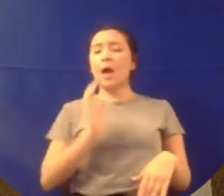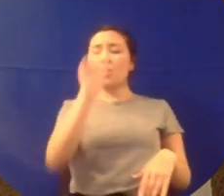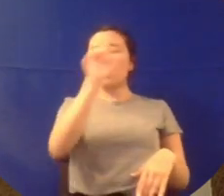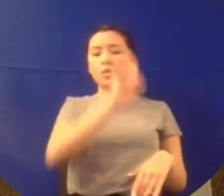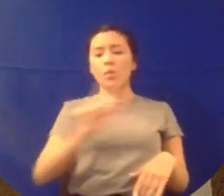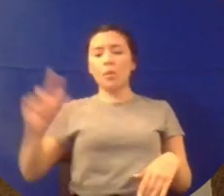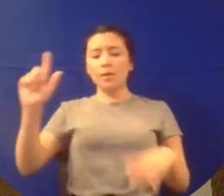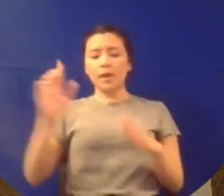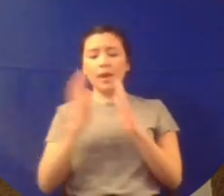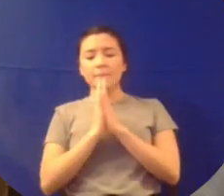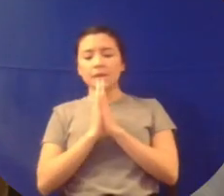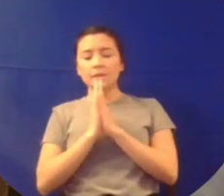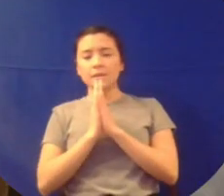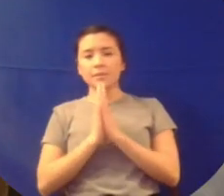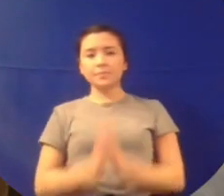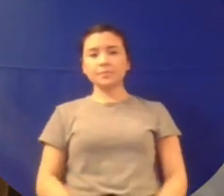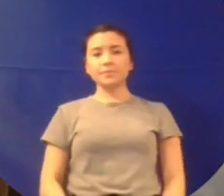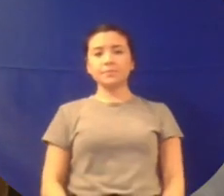Amen.